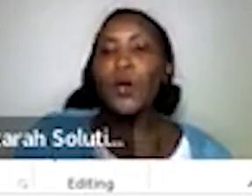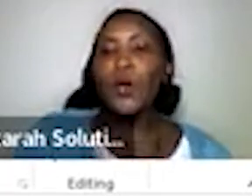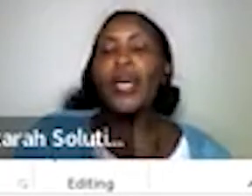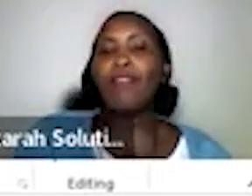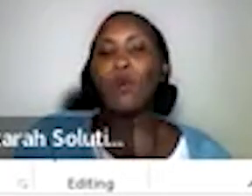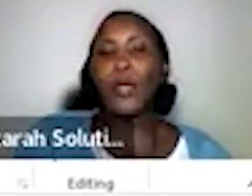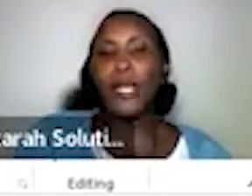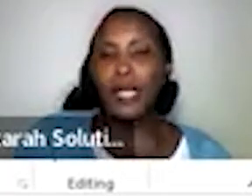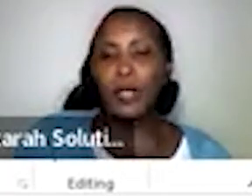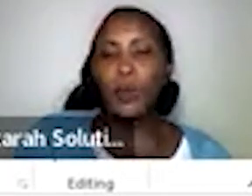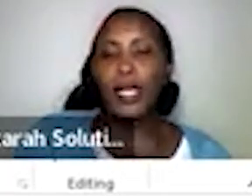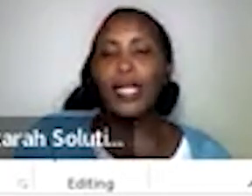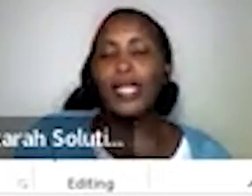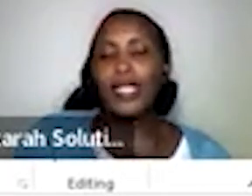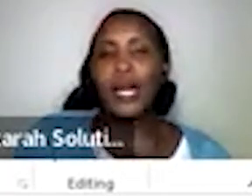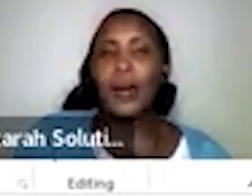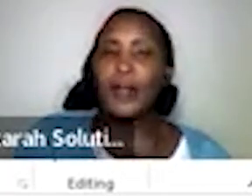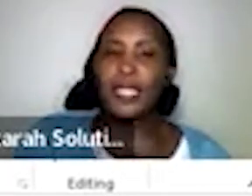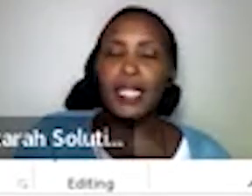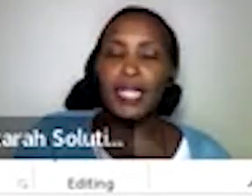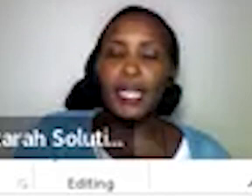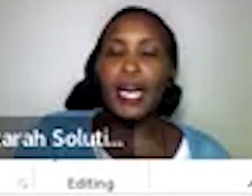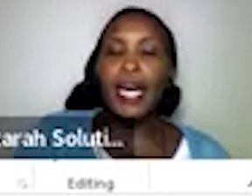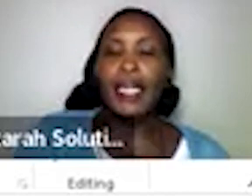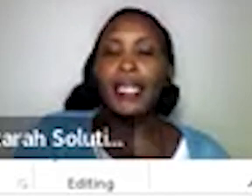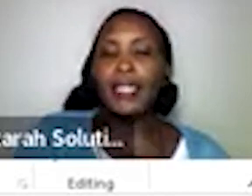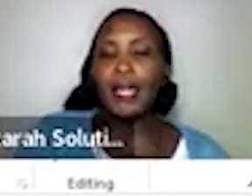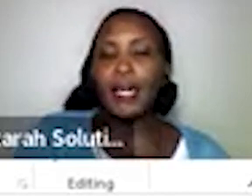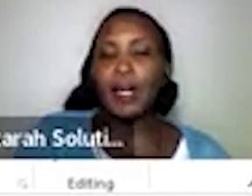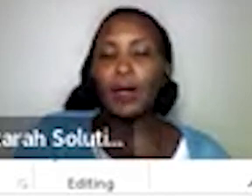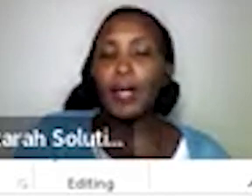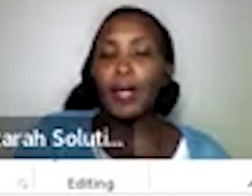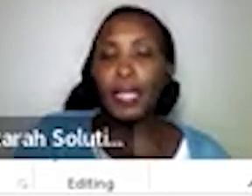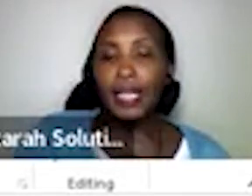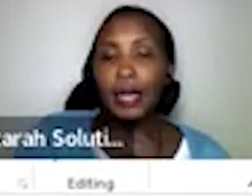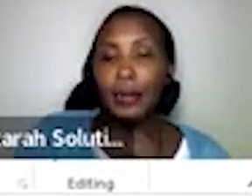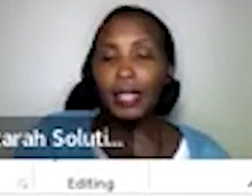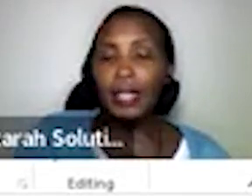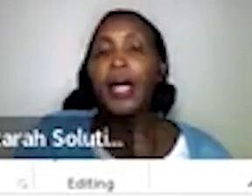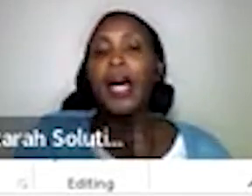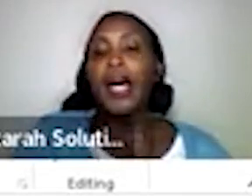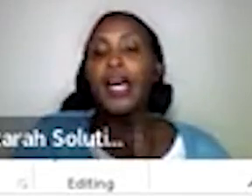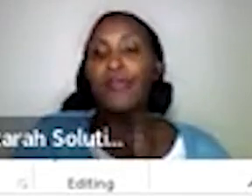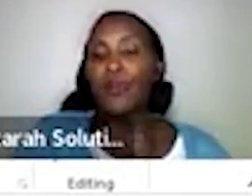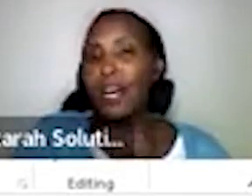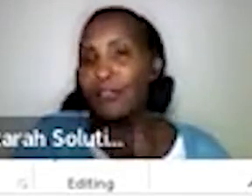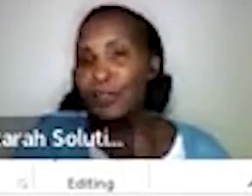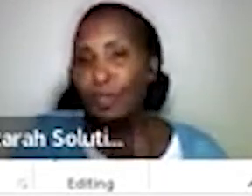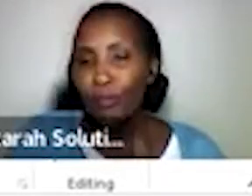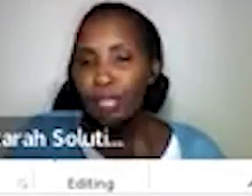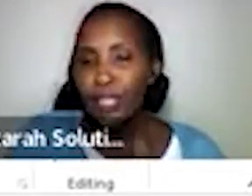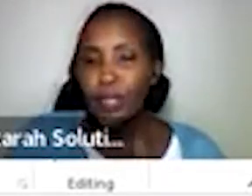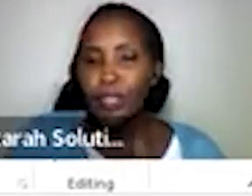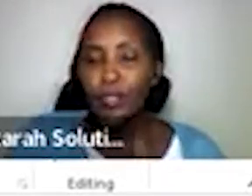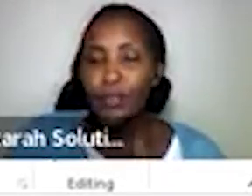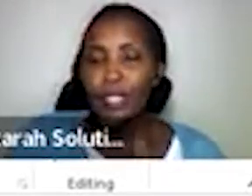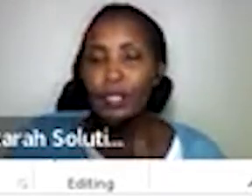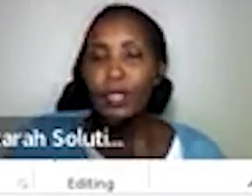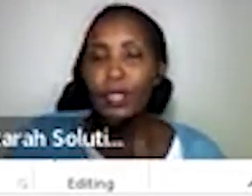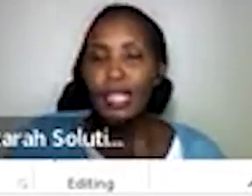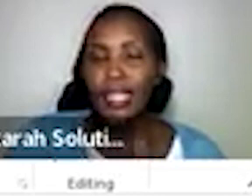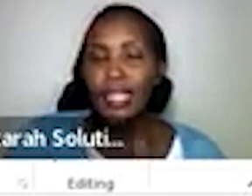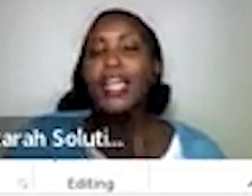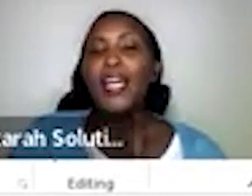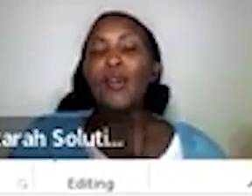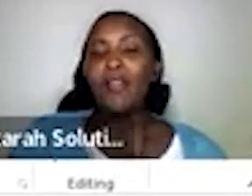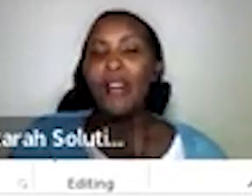Institute. We have WeClean. WeClean is a carpet cleaning and home cleaning company. If you have sofas that you